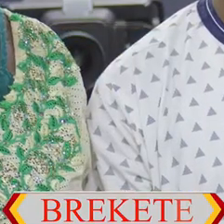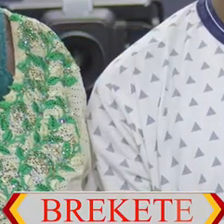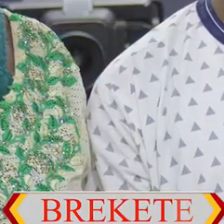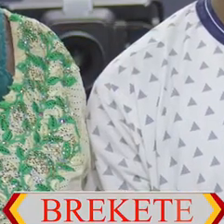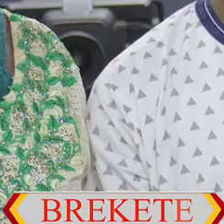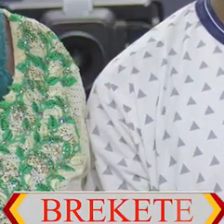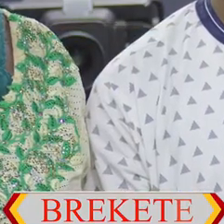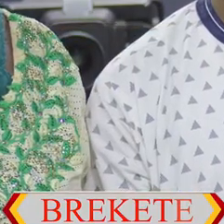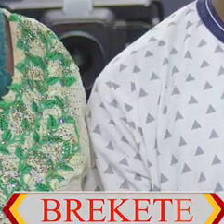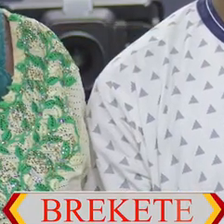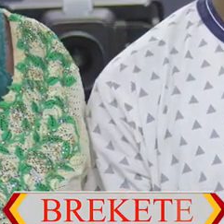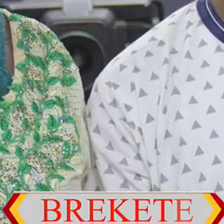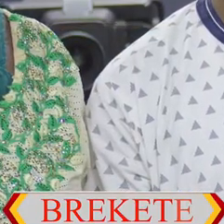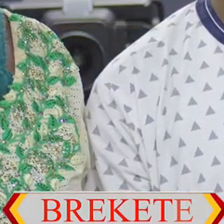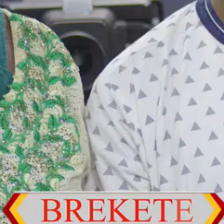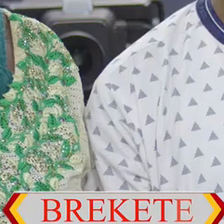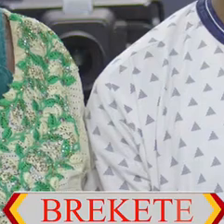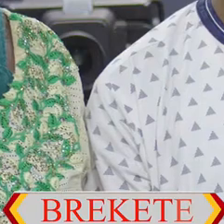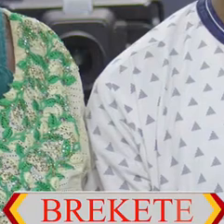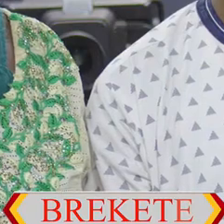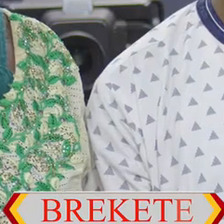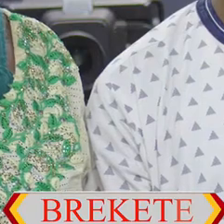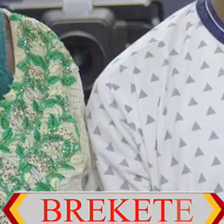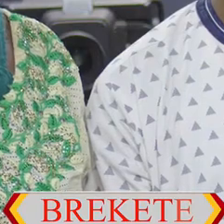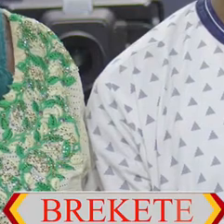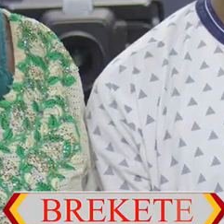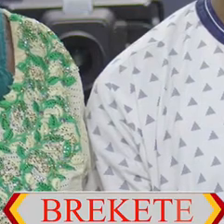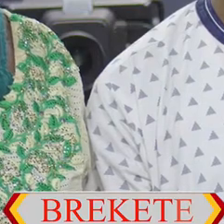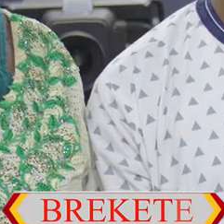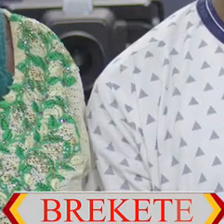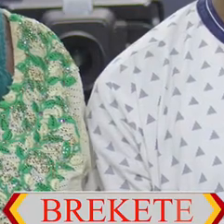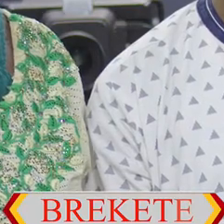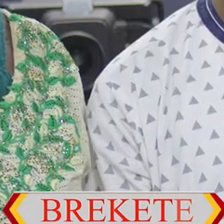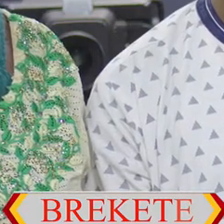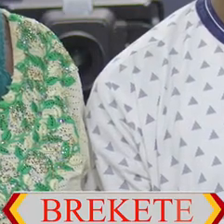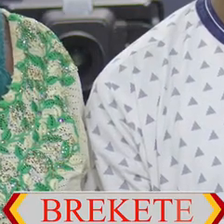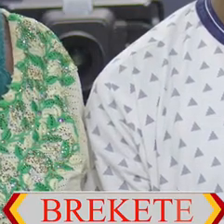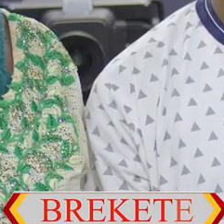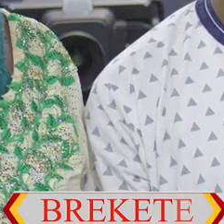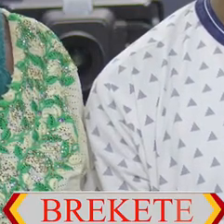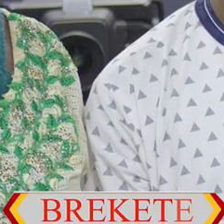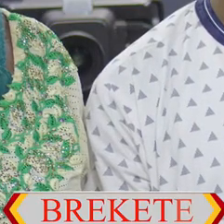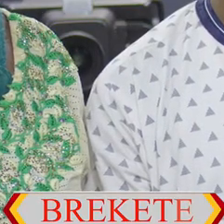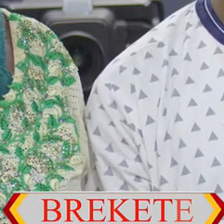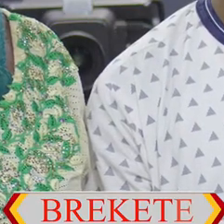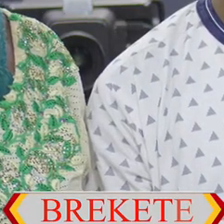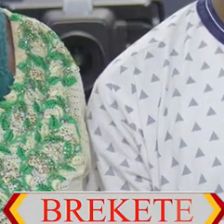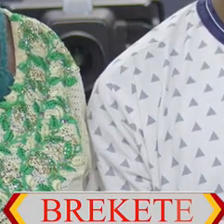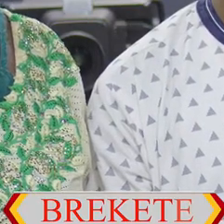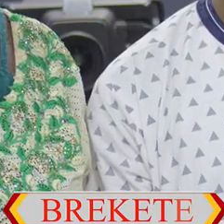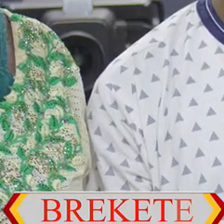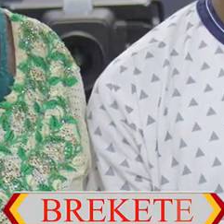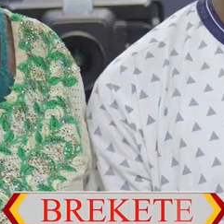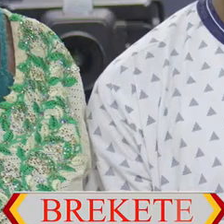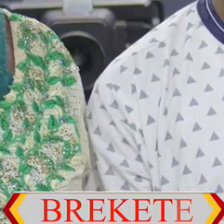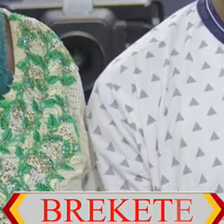am trying to look for the right words to express how I feel